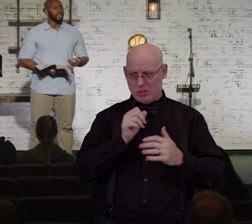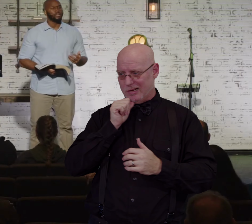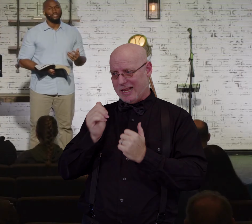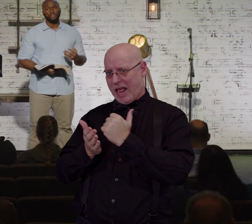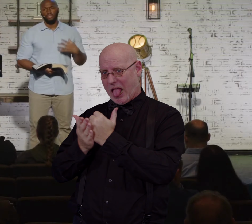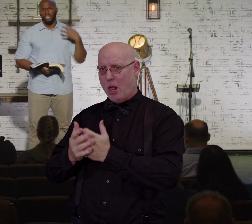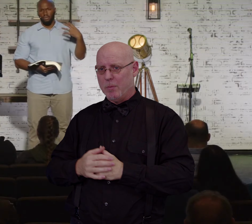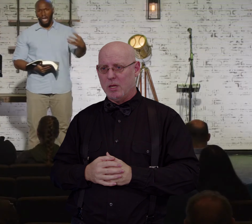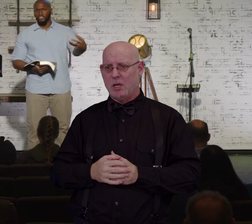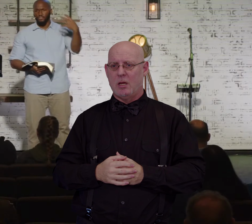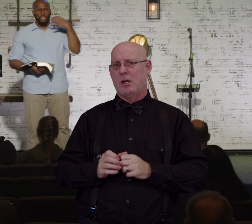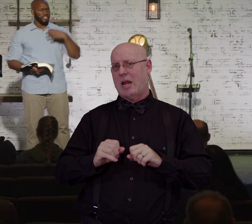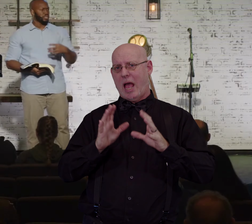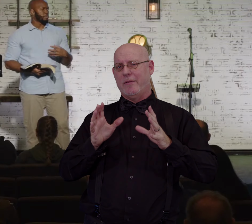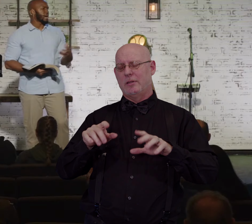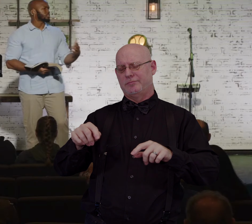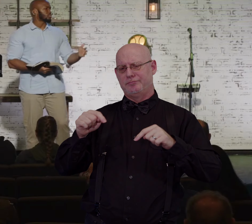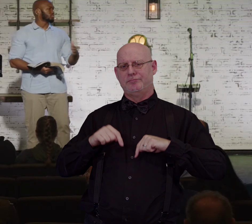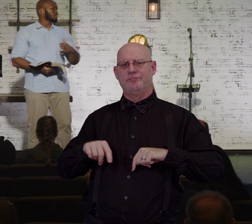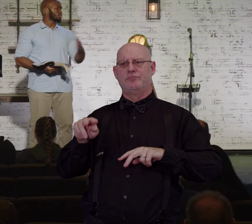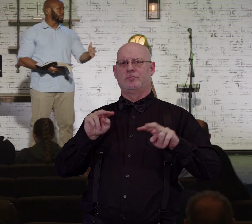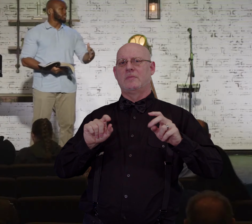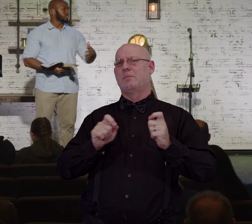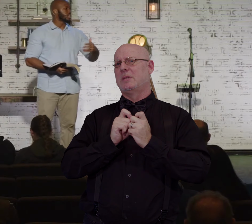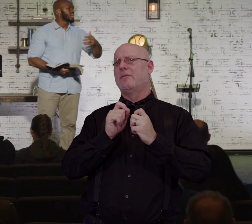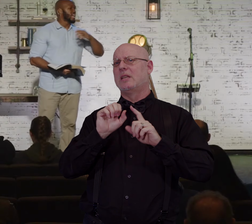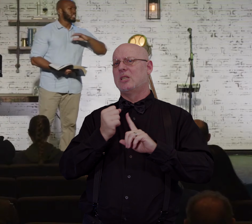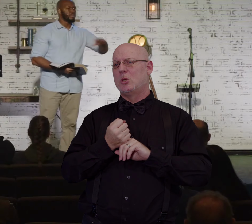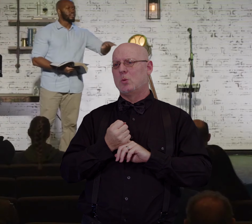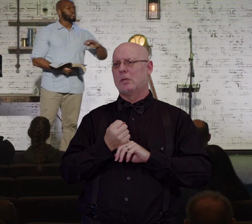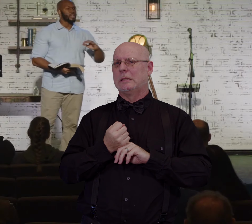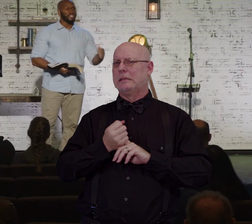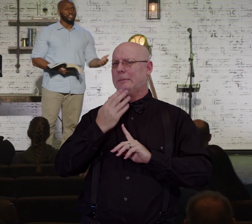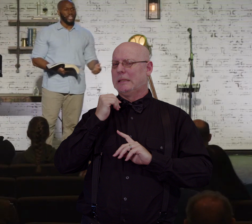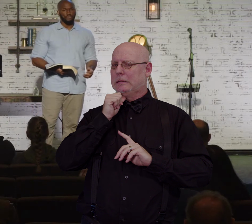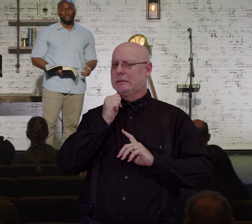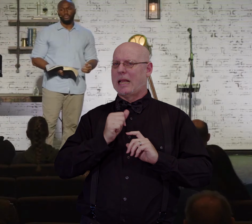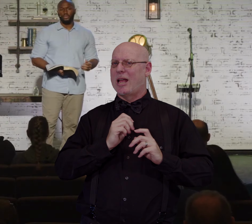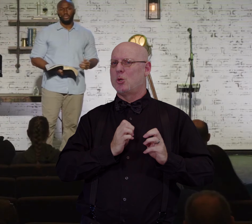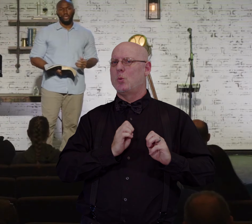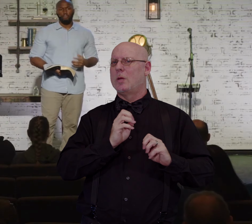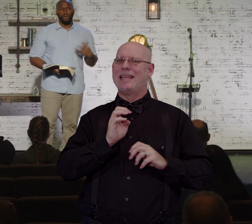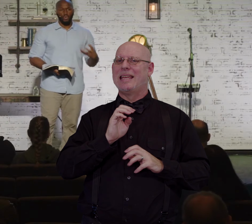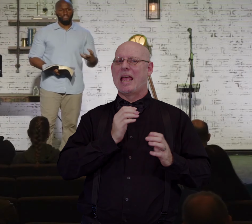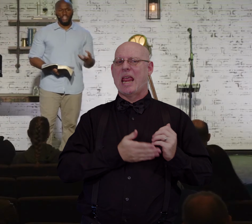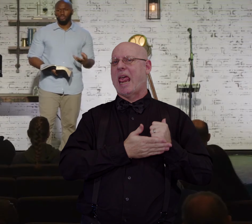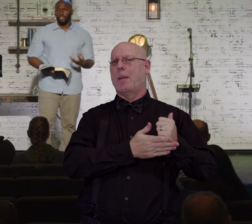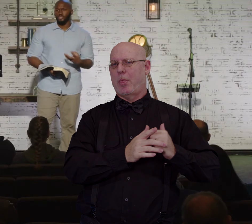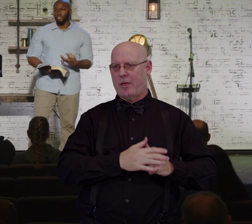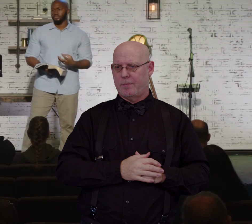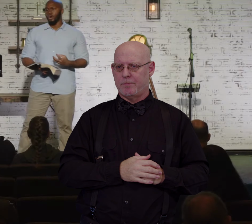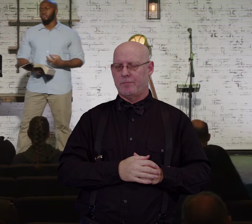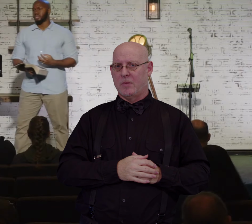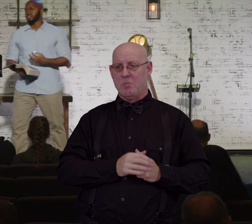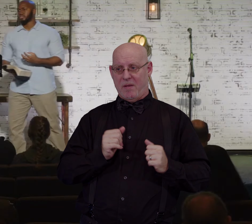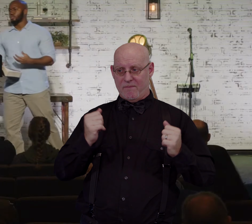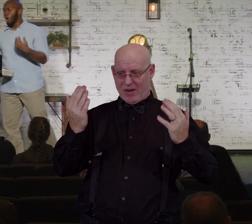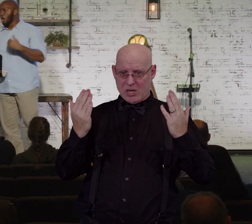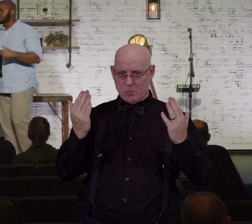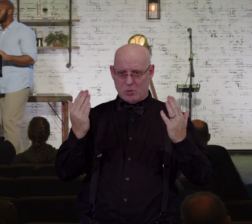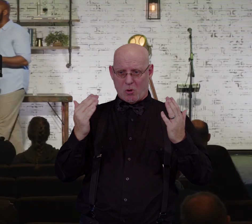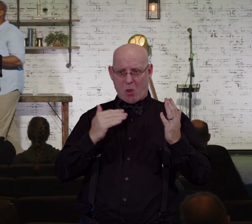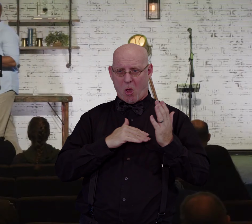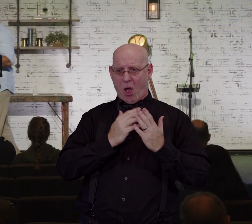or not? And obviously, if you take a step back in certain situations, it's better for you not to enable. But when faced with those in those moments,